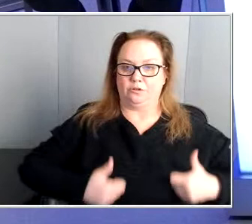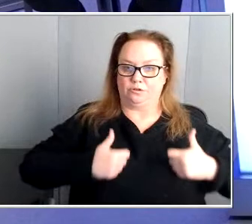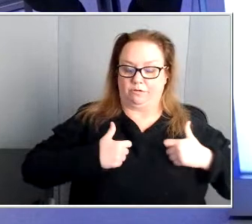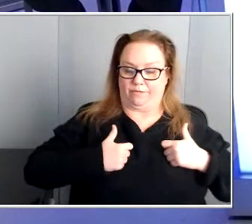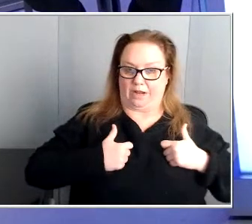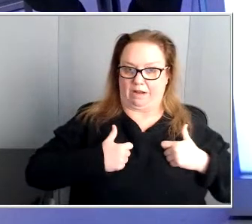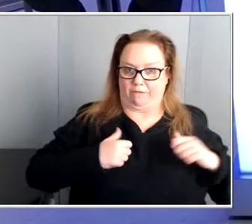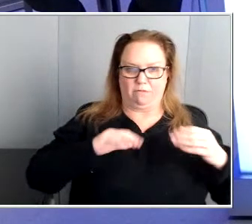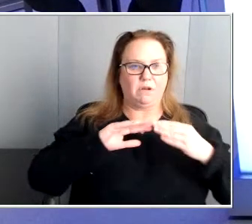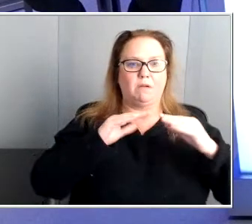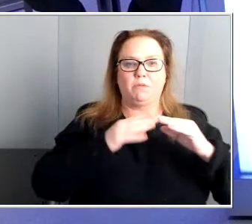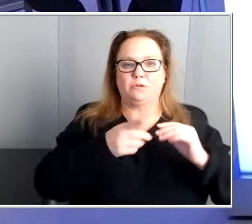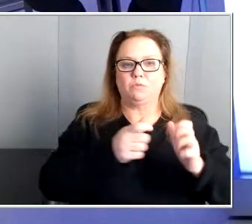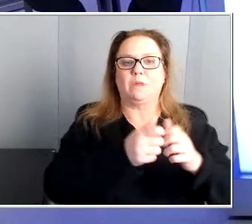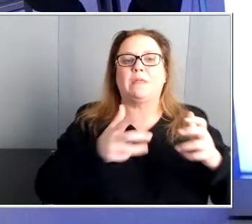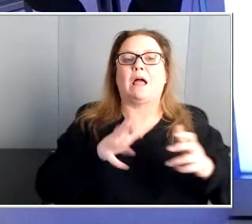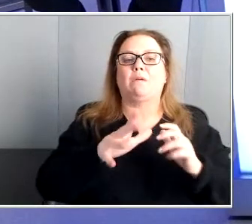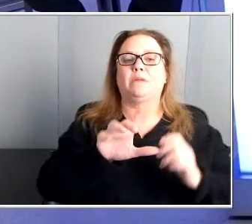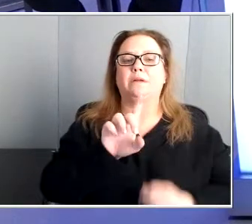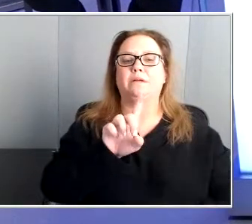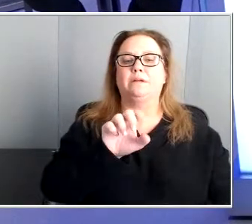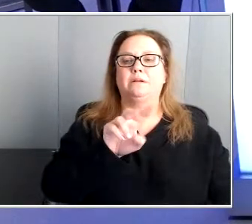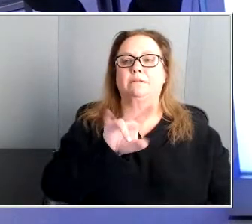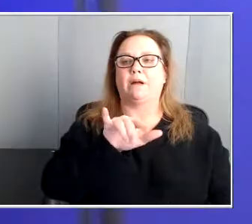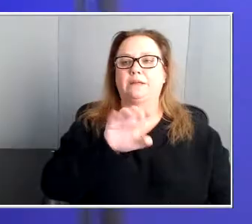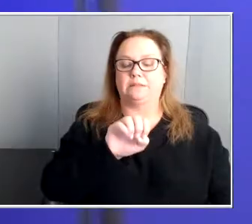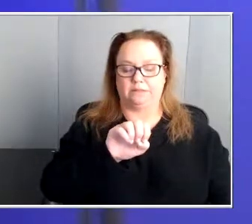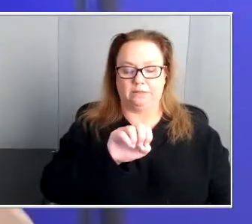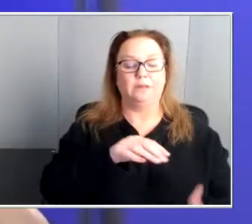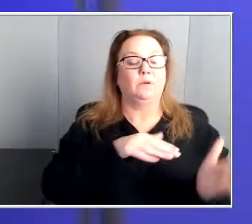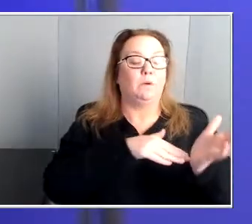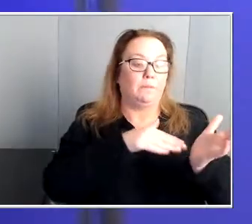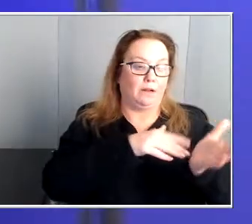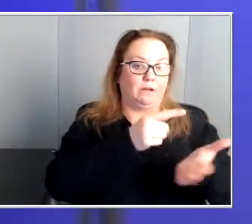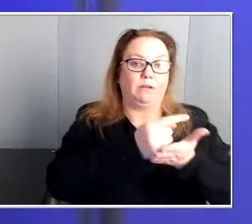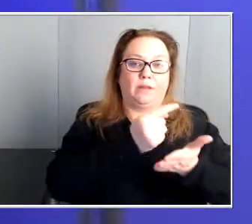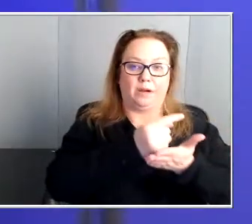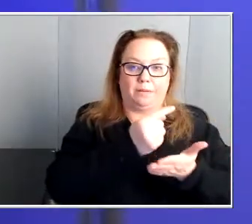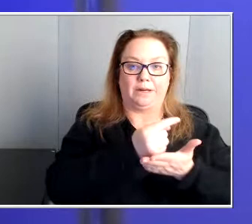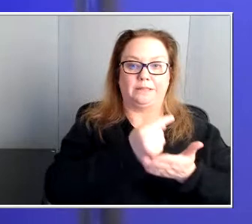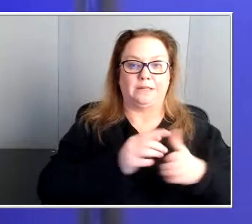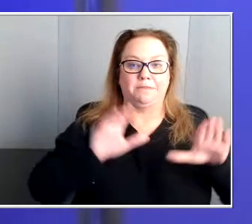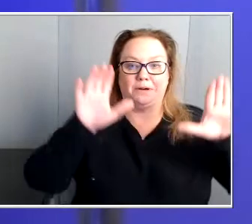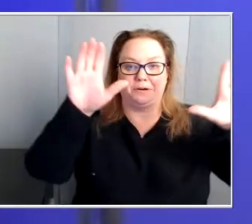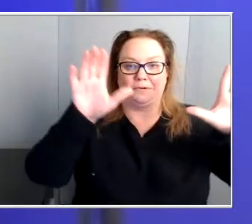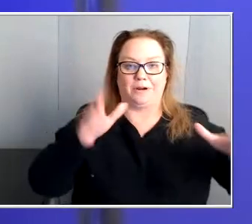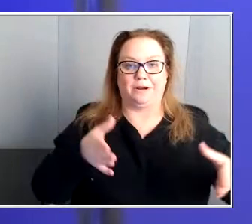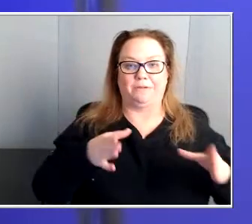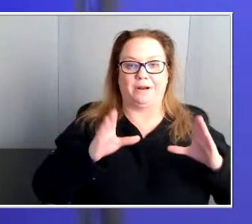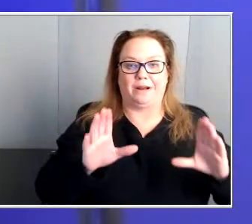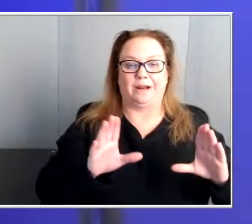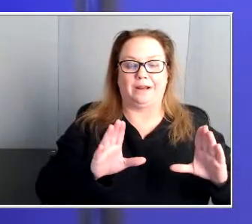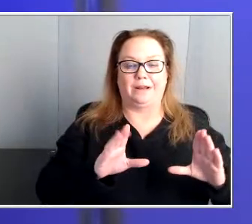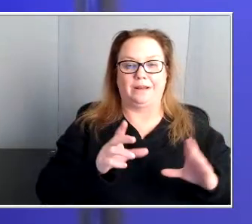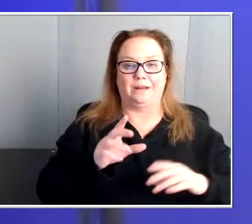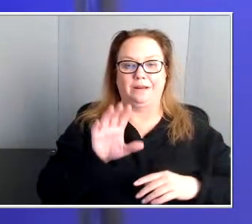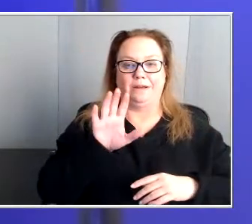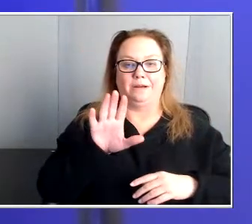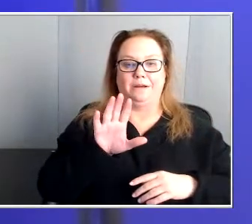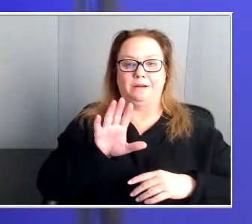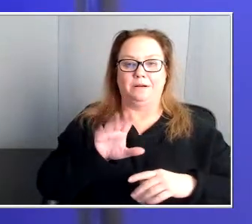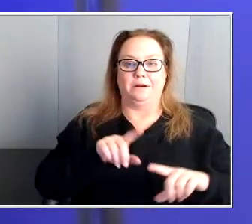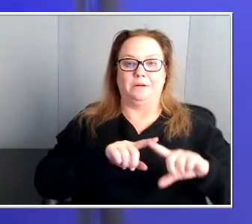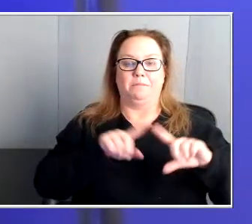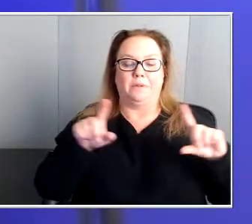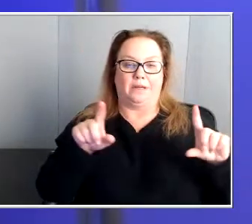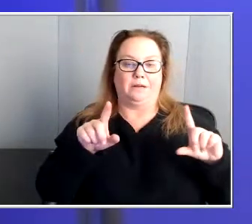HeartMate 3? Well, I mean, medical therapy has come a long way as well. I don't want to denigrate the work done by my non-surgical colleagues, but